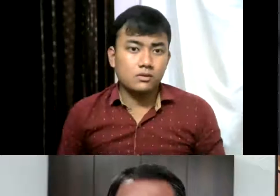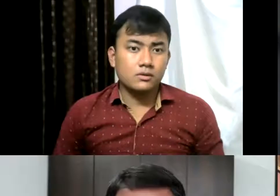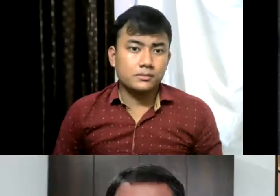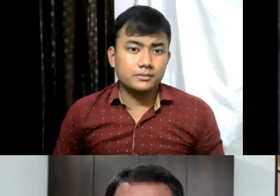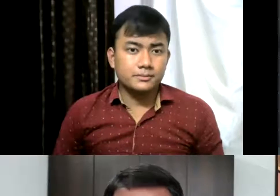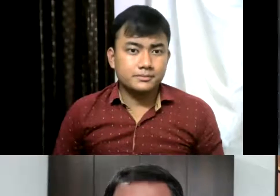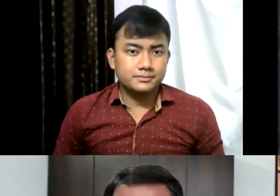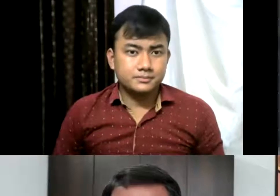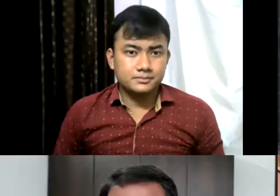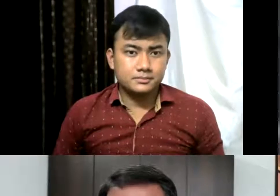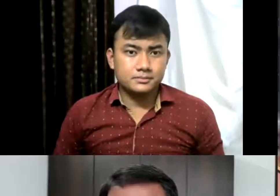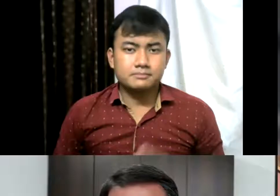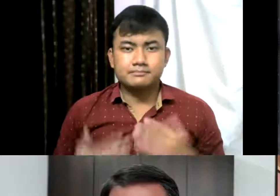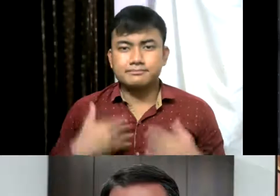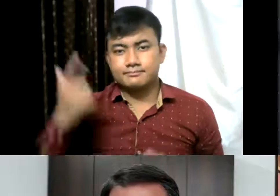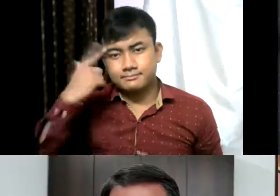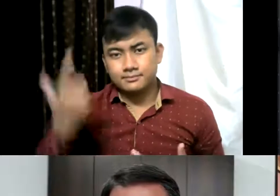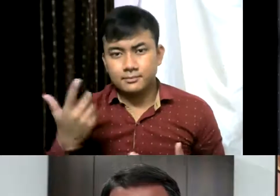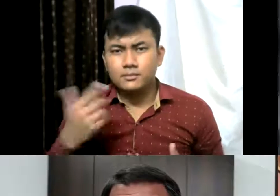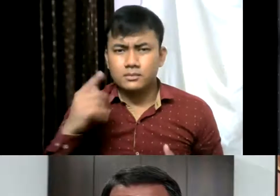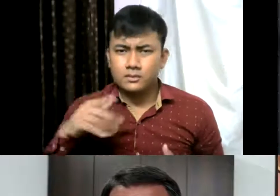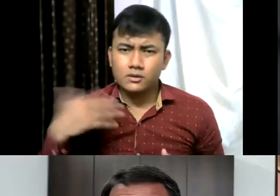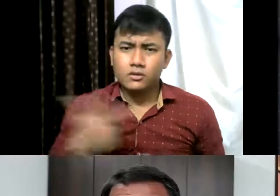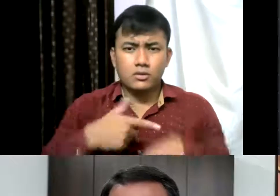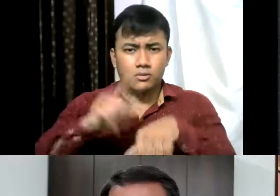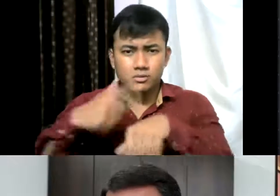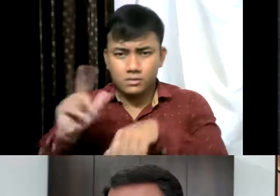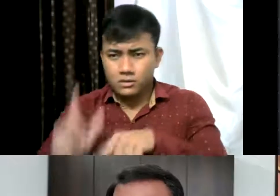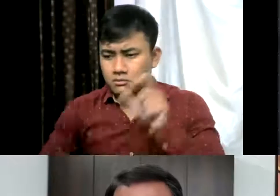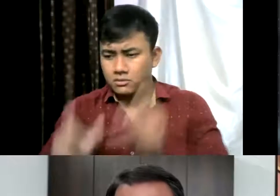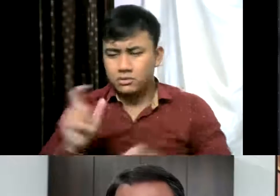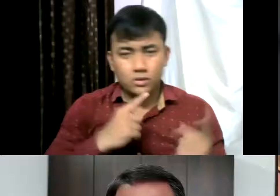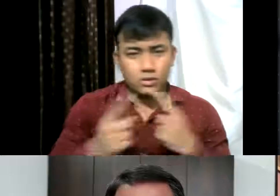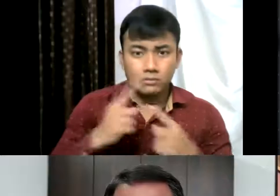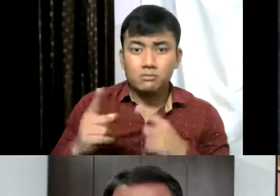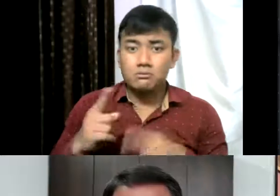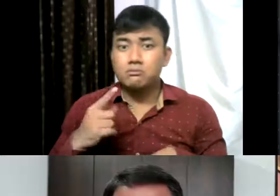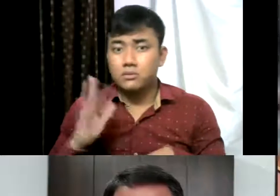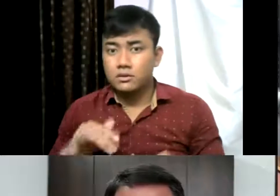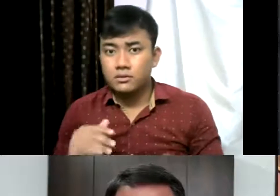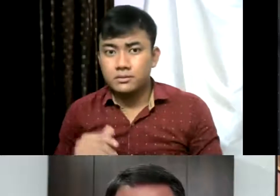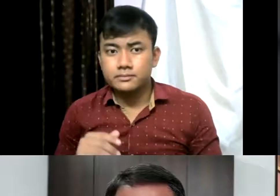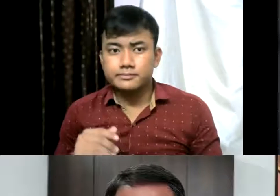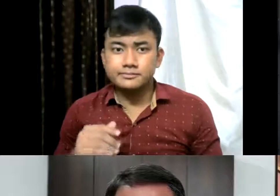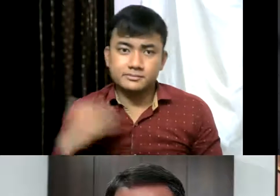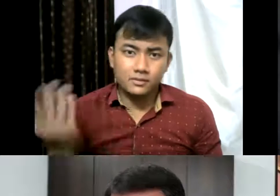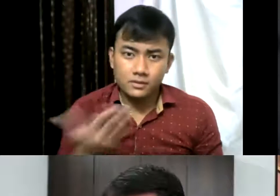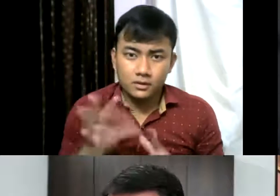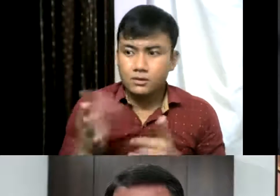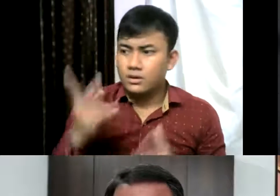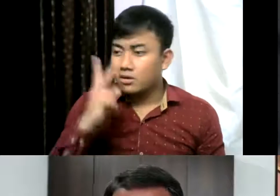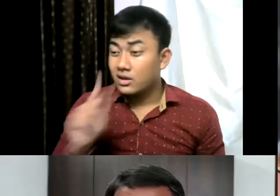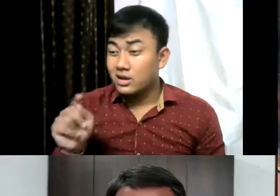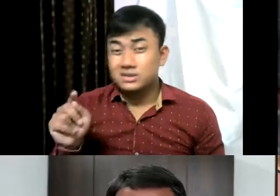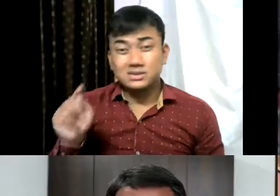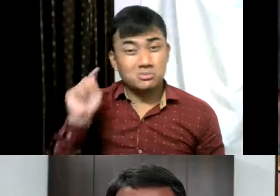right? And I think maybe this should be our opportunity to then talk about this some more, rather than hey, this is a worry.